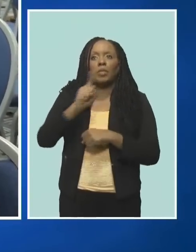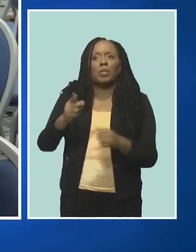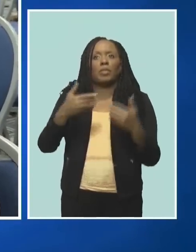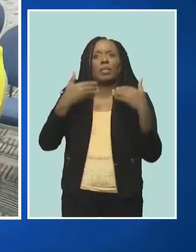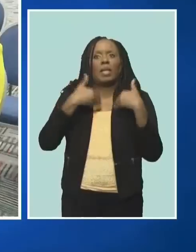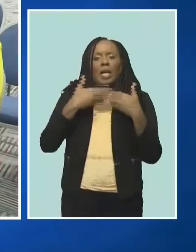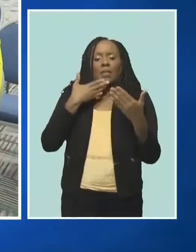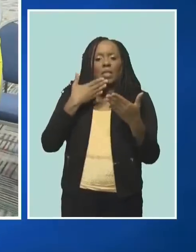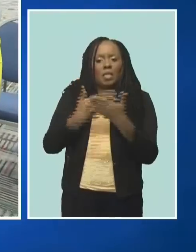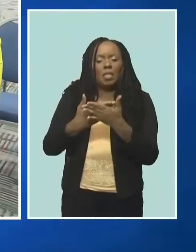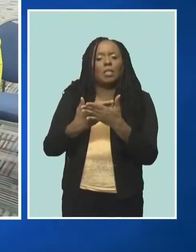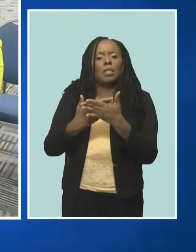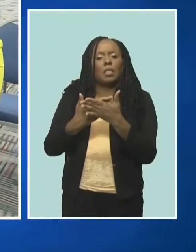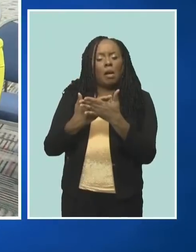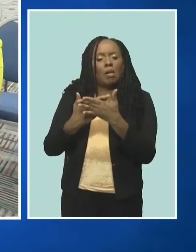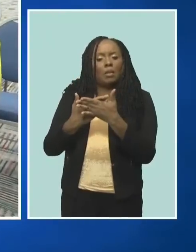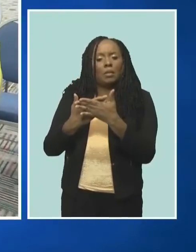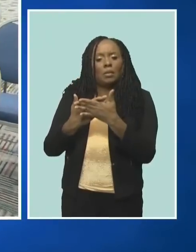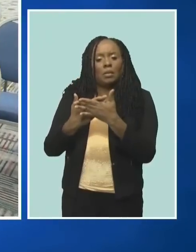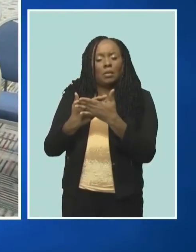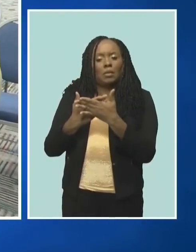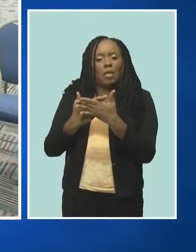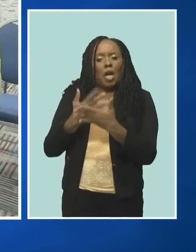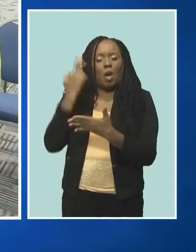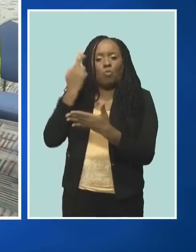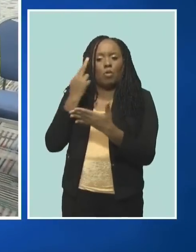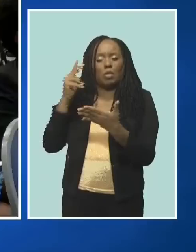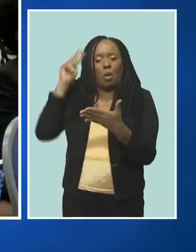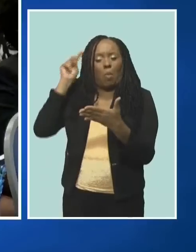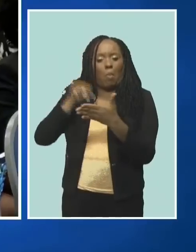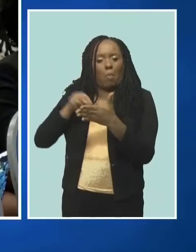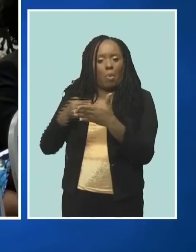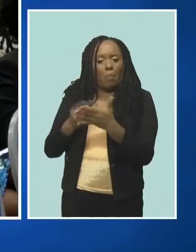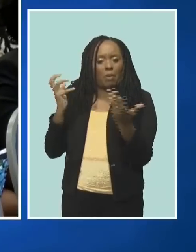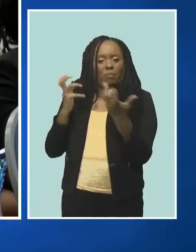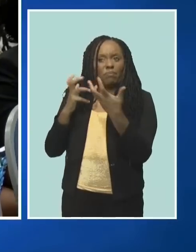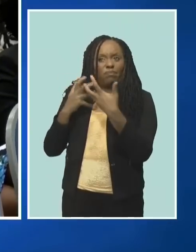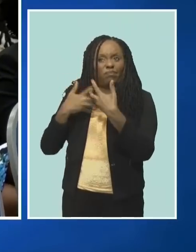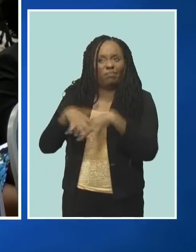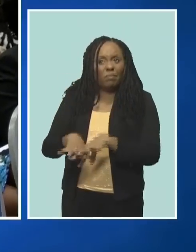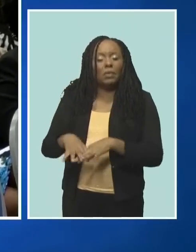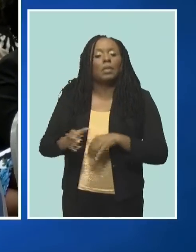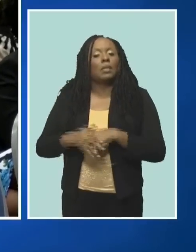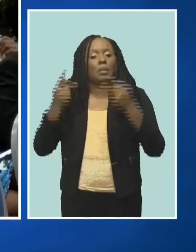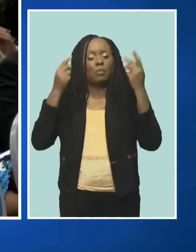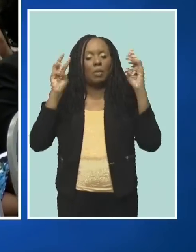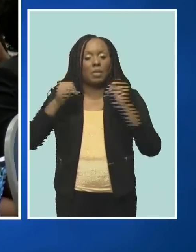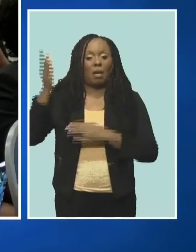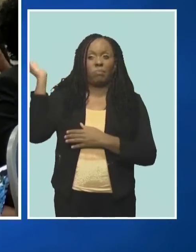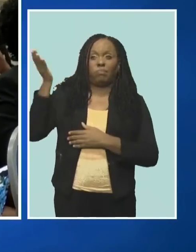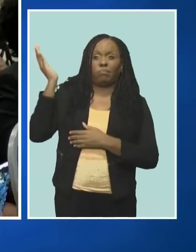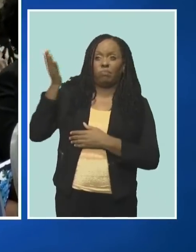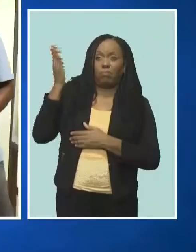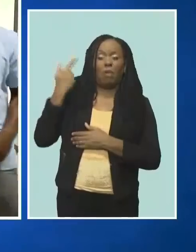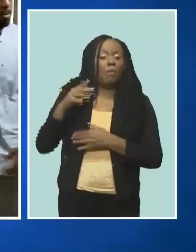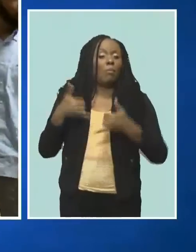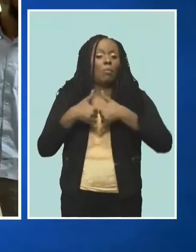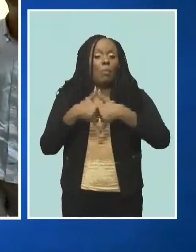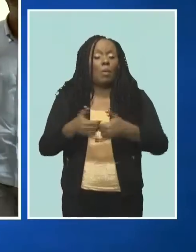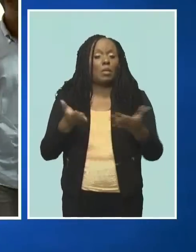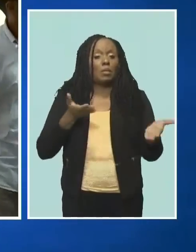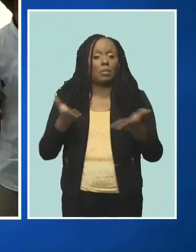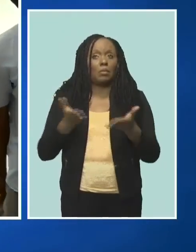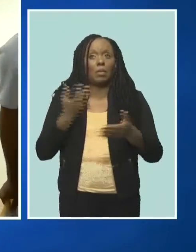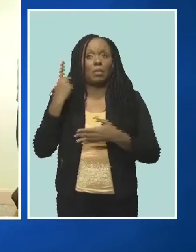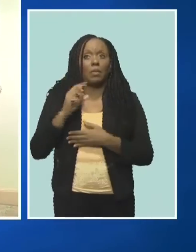to dreary, damp and grey schools can no longer suffice. Ms. Motley made the declaration while addressing an award ceremony for